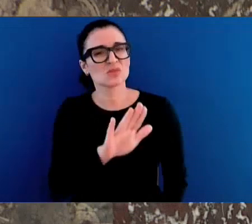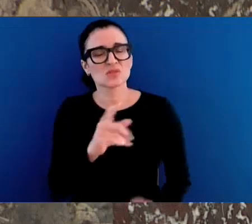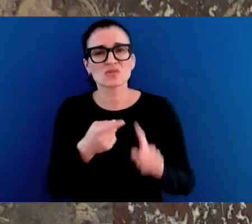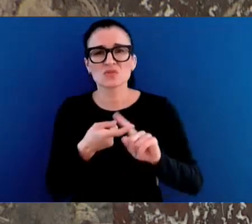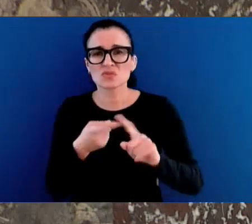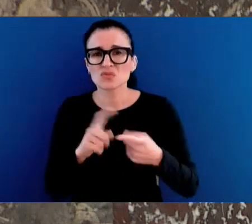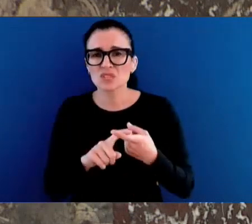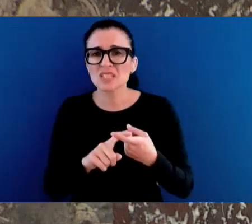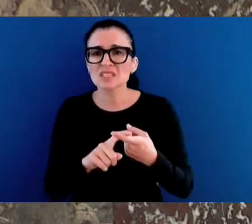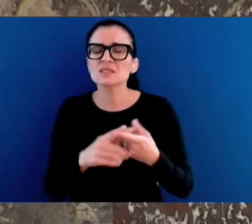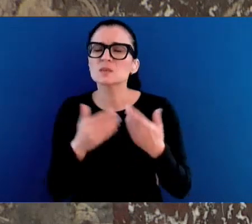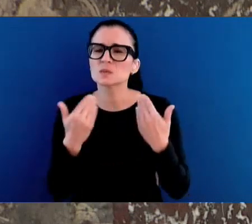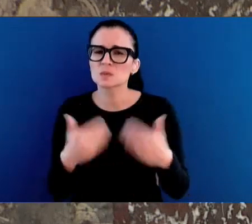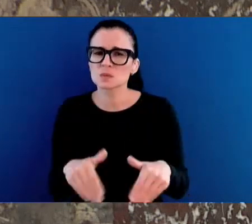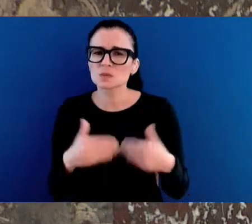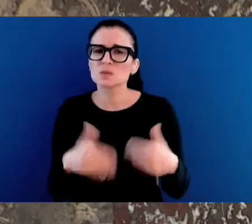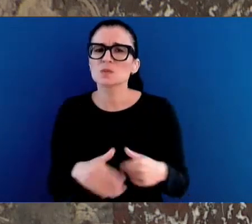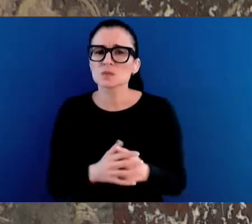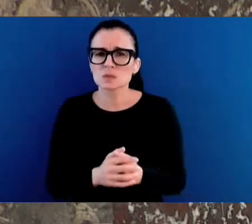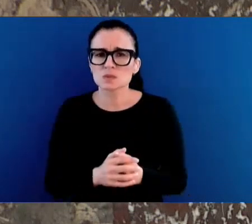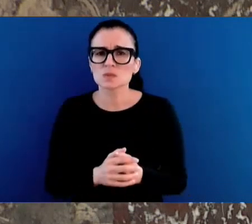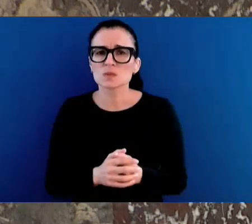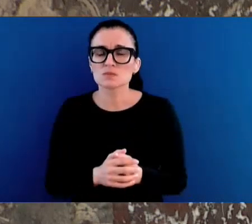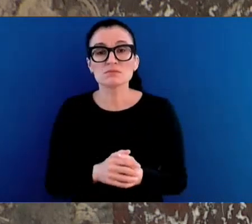reconstructed by Sydney's family.